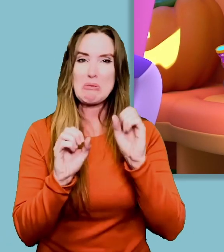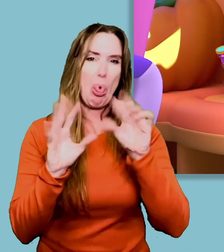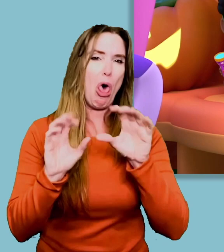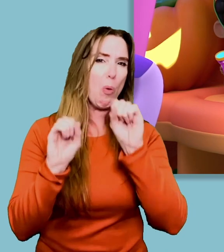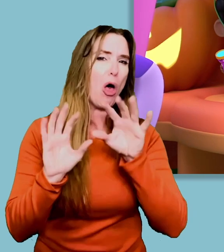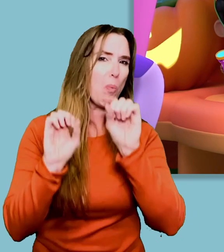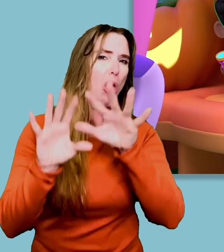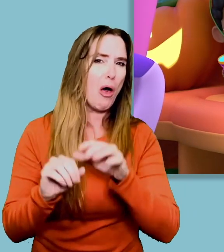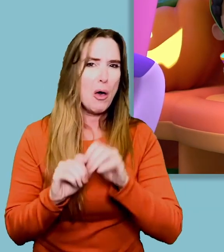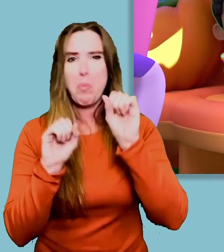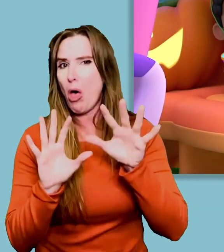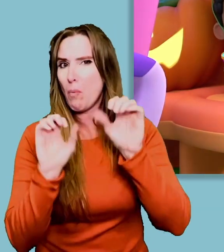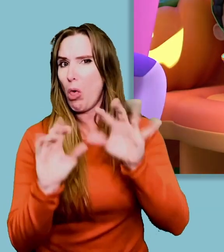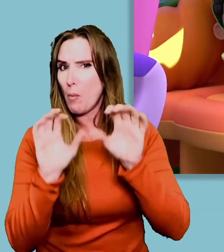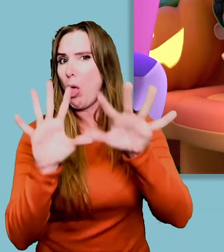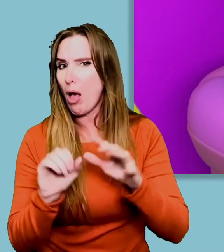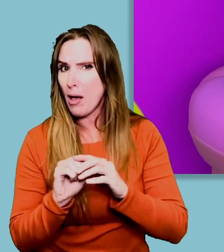The vampire on the bus goes.